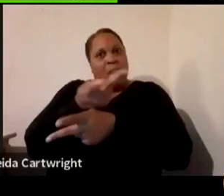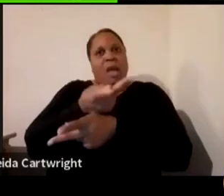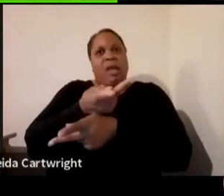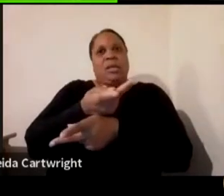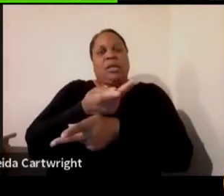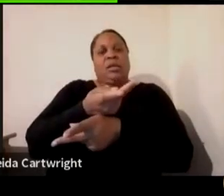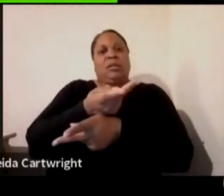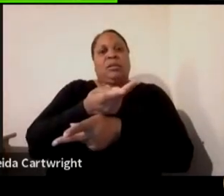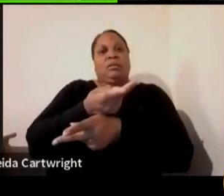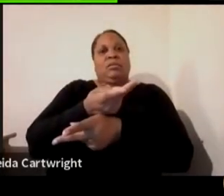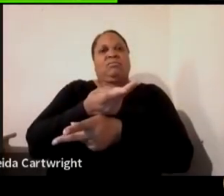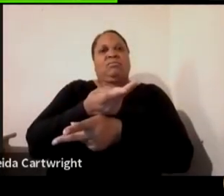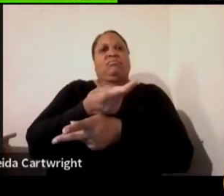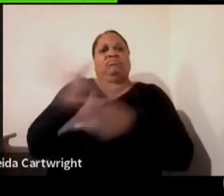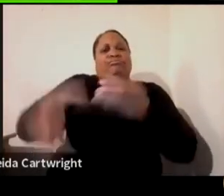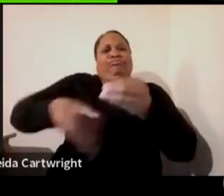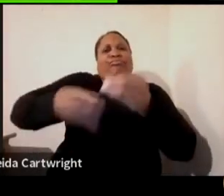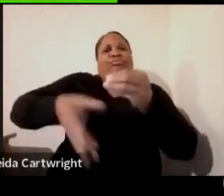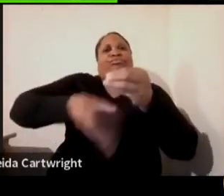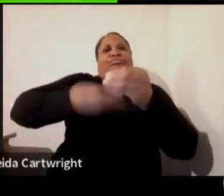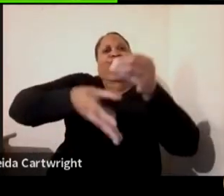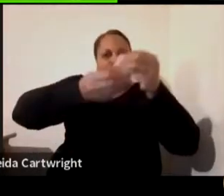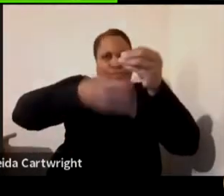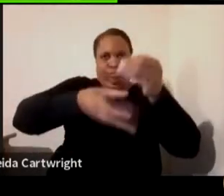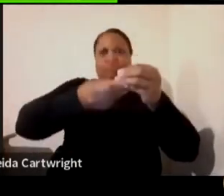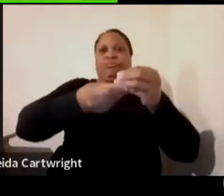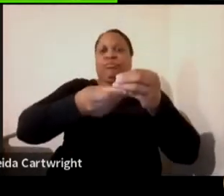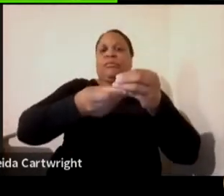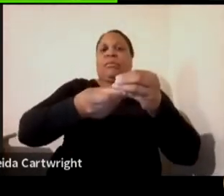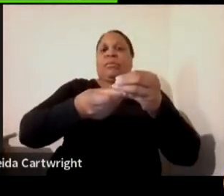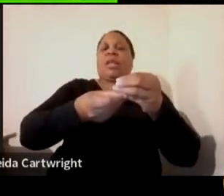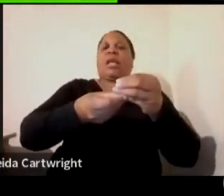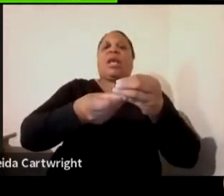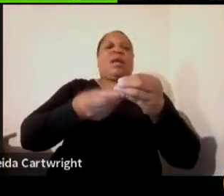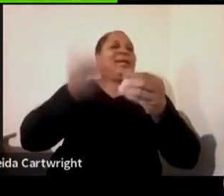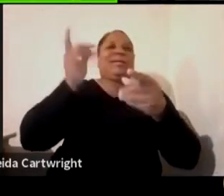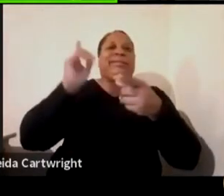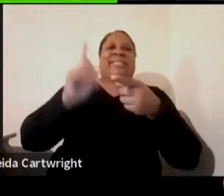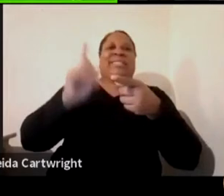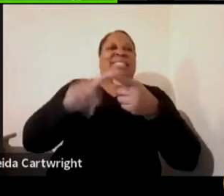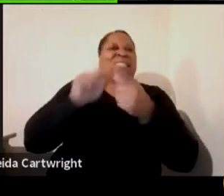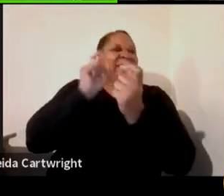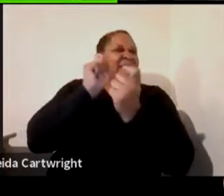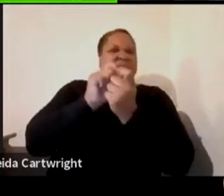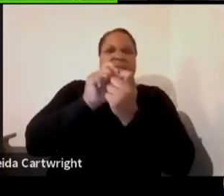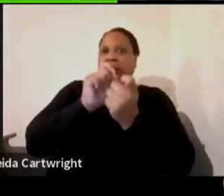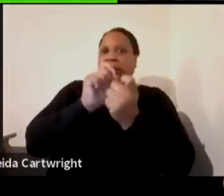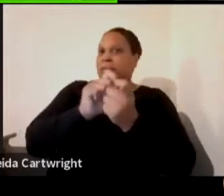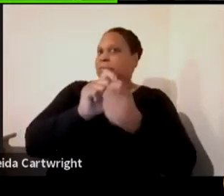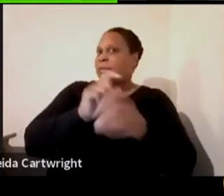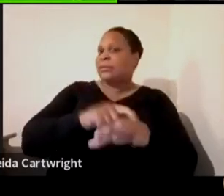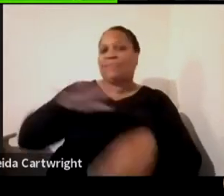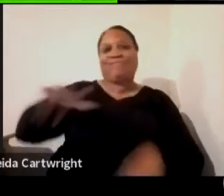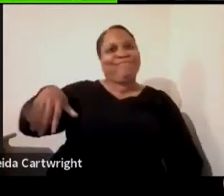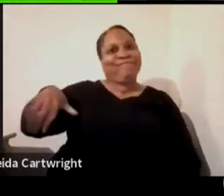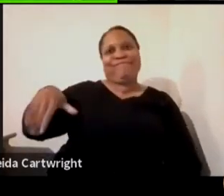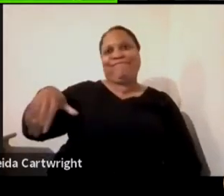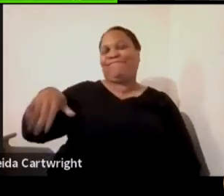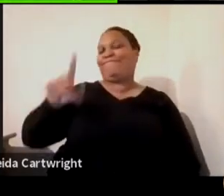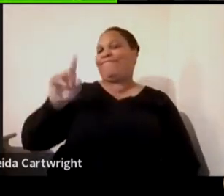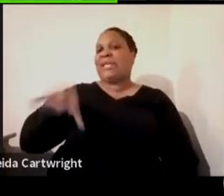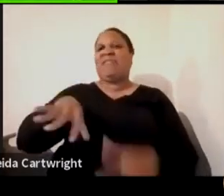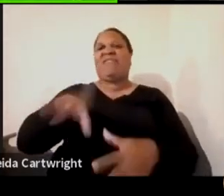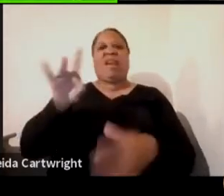a greater number of persons to be vaccinated. And of course, I cannot give a specific time at this point because I would have to find out how